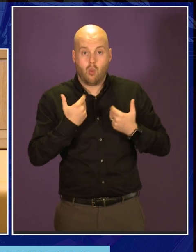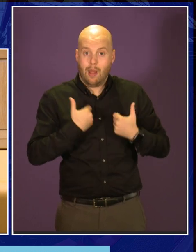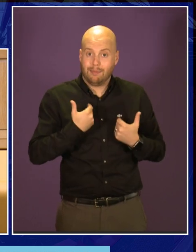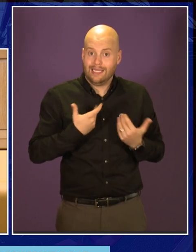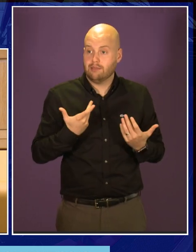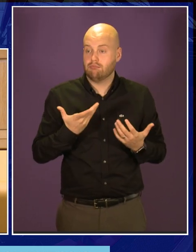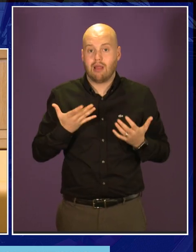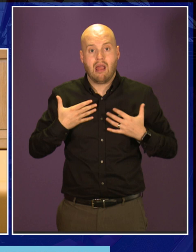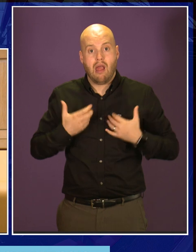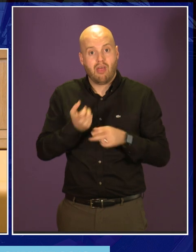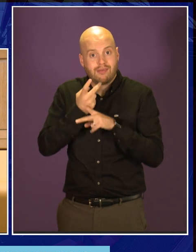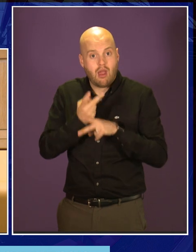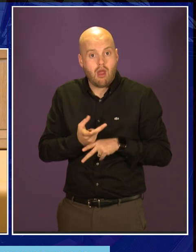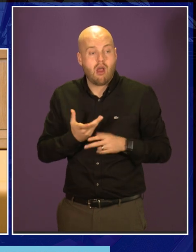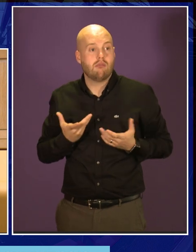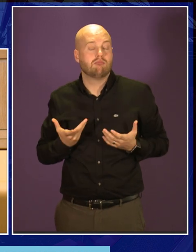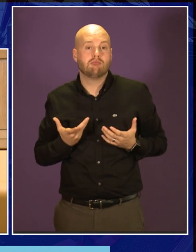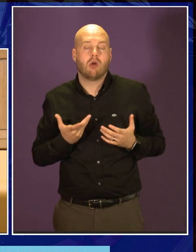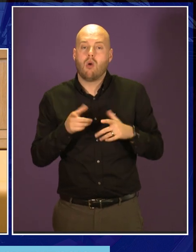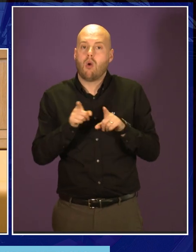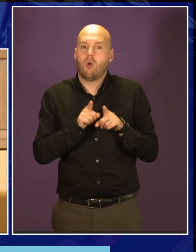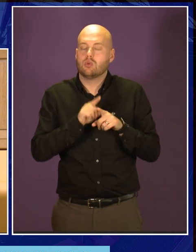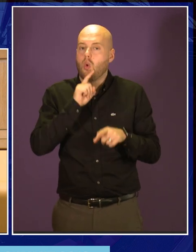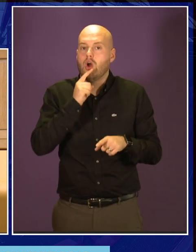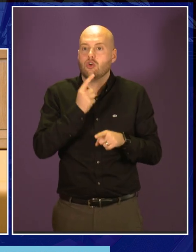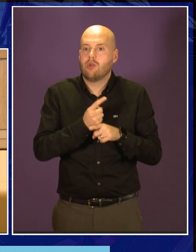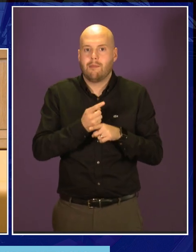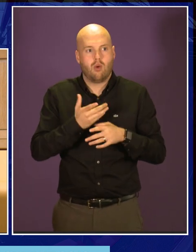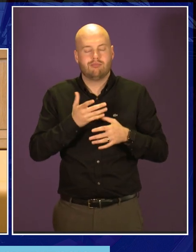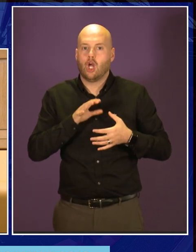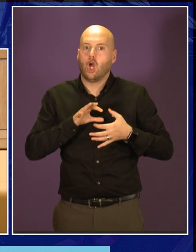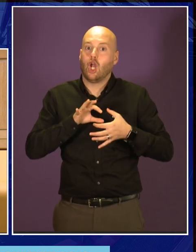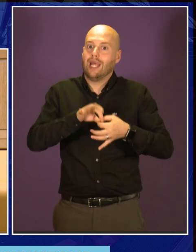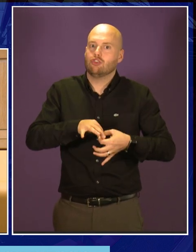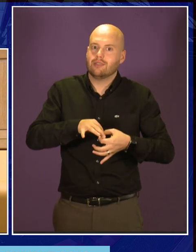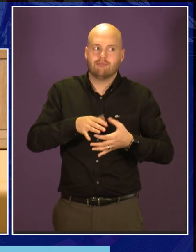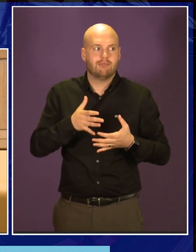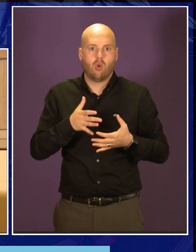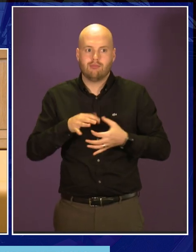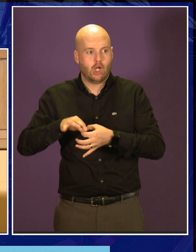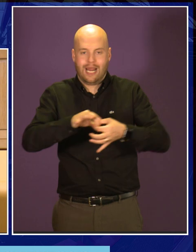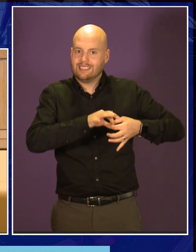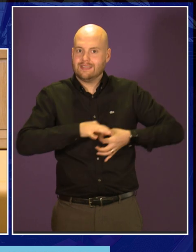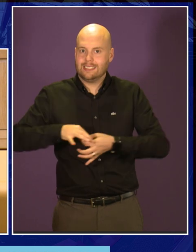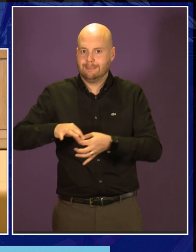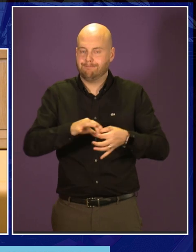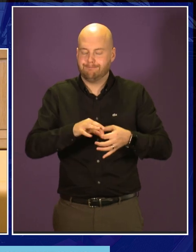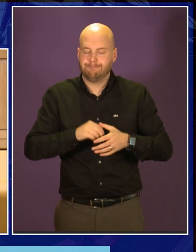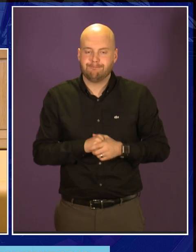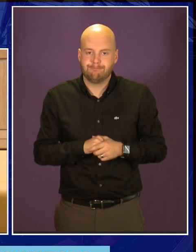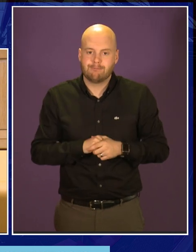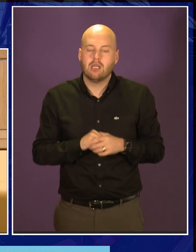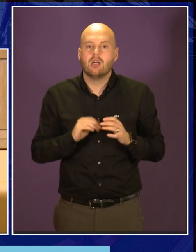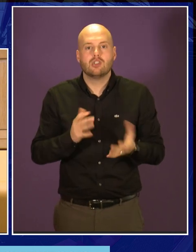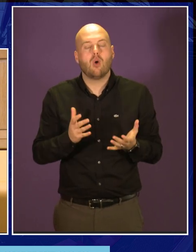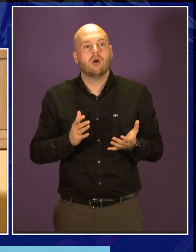healthcare, also talking about connectivity. So through the different presentations that were